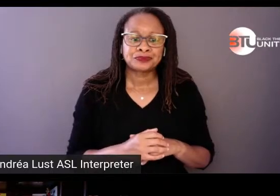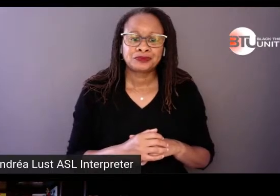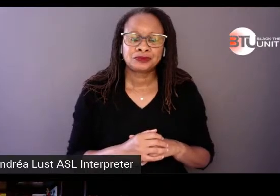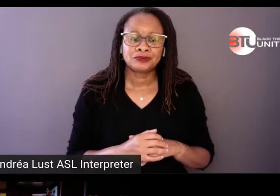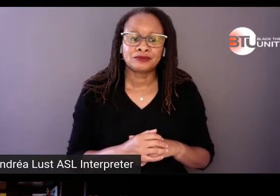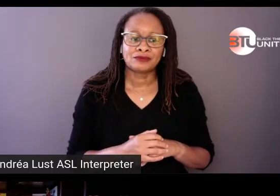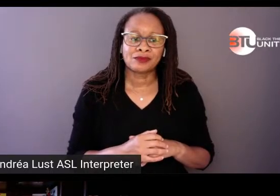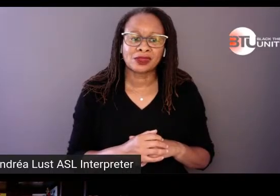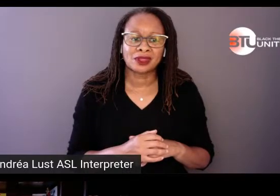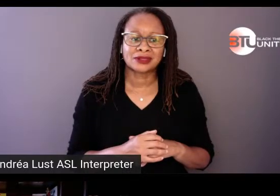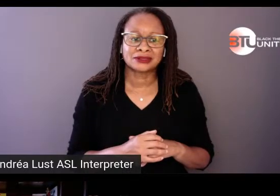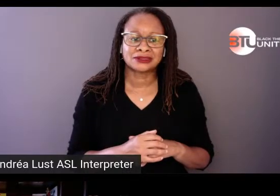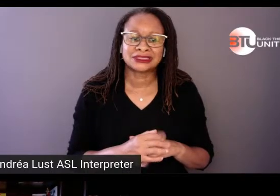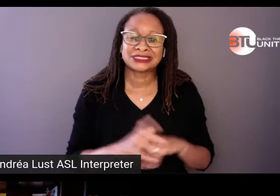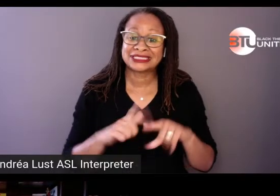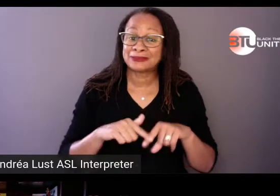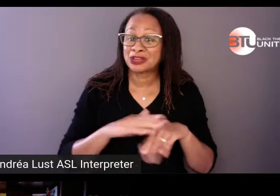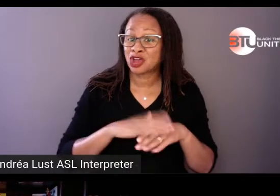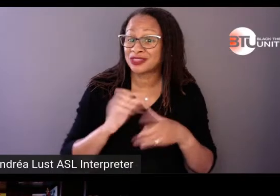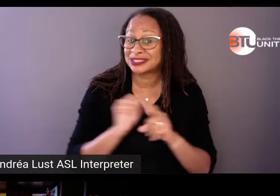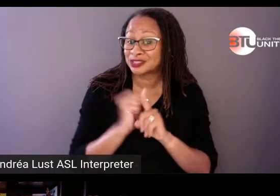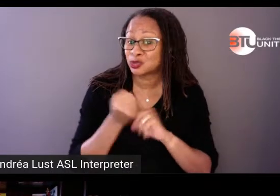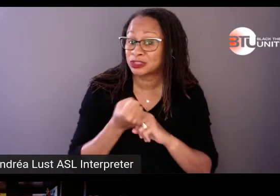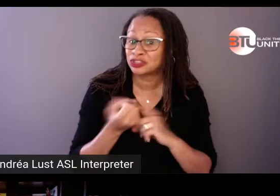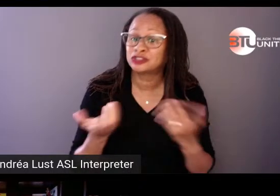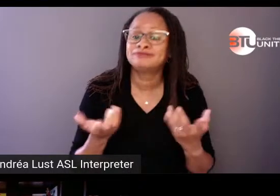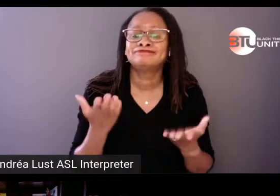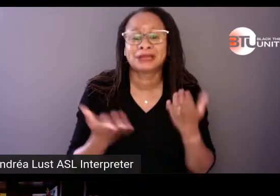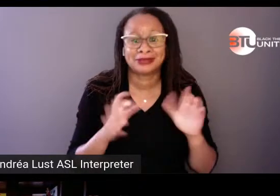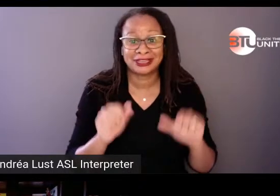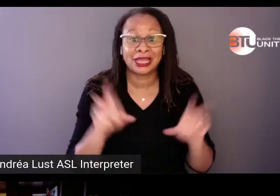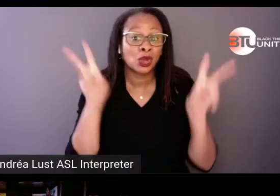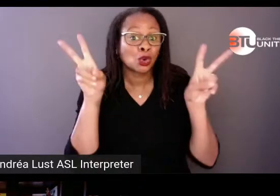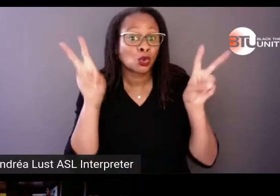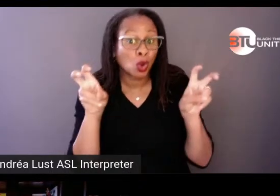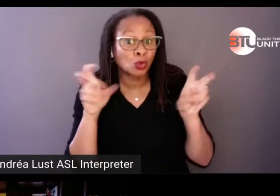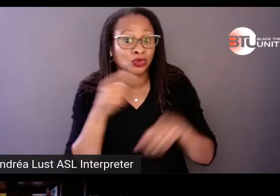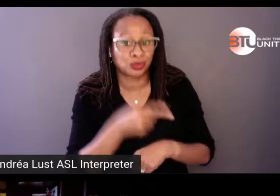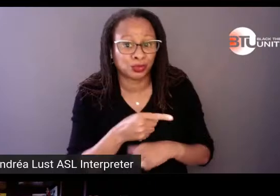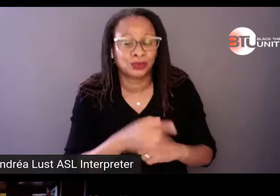So they, depending on the context, they may be able to quote you.